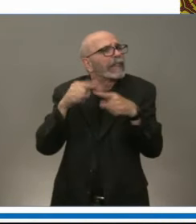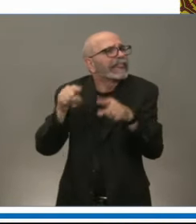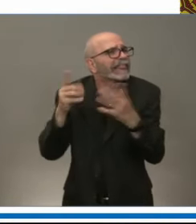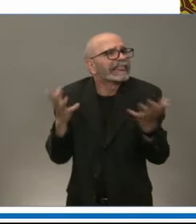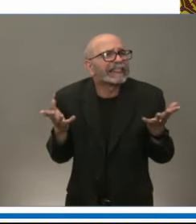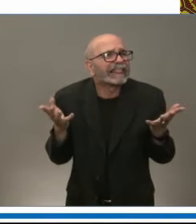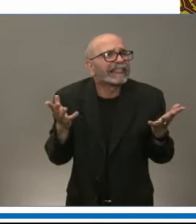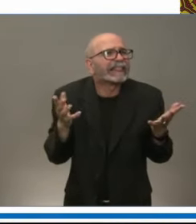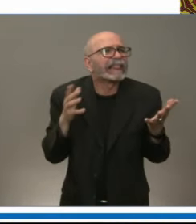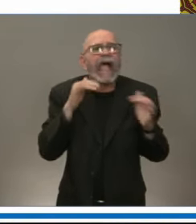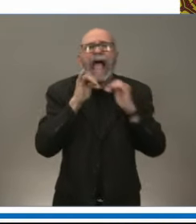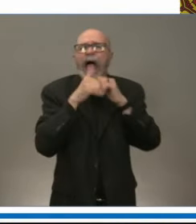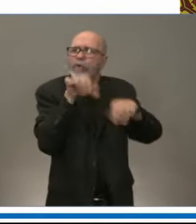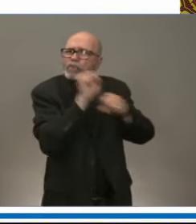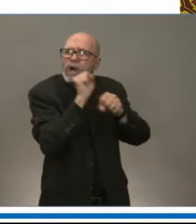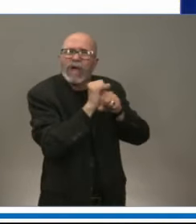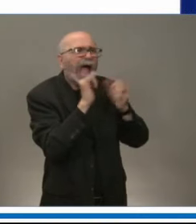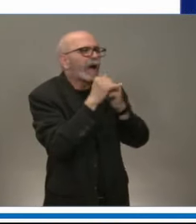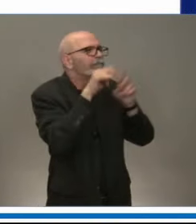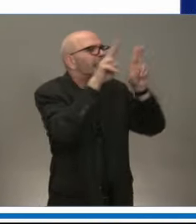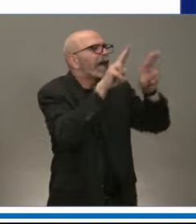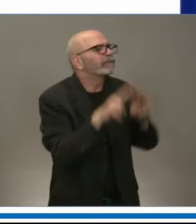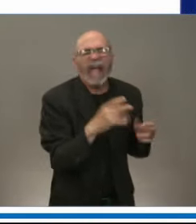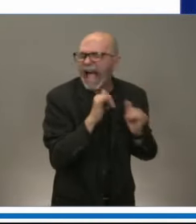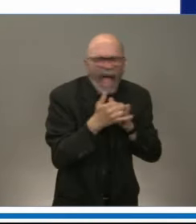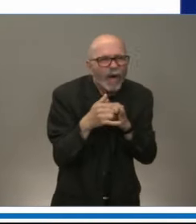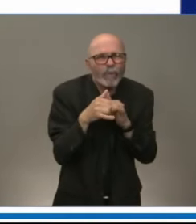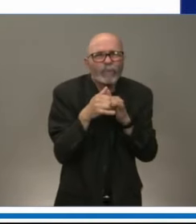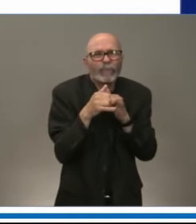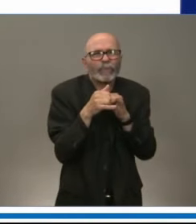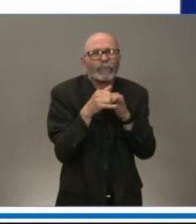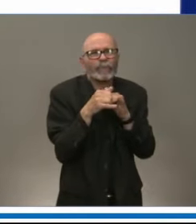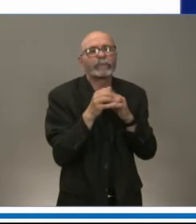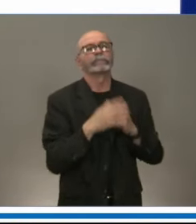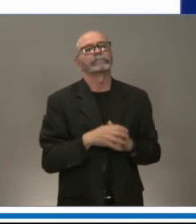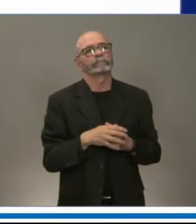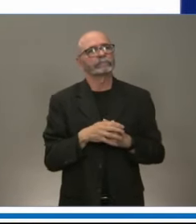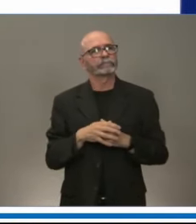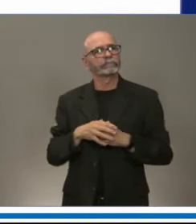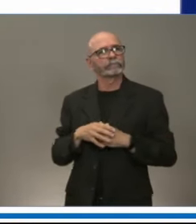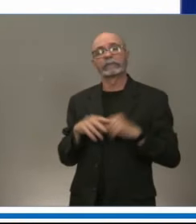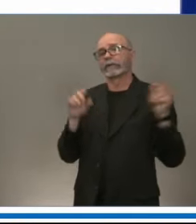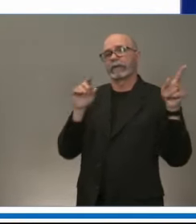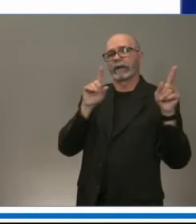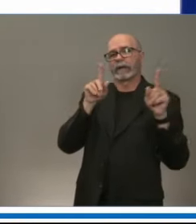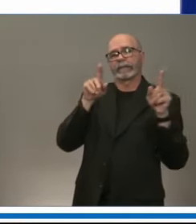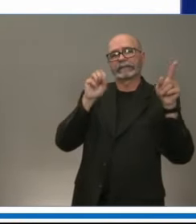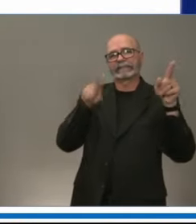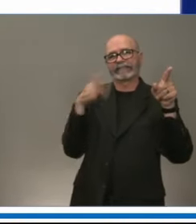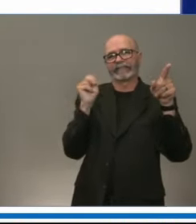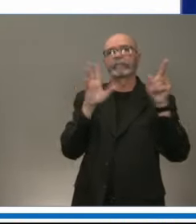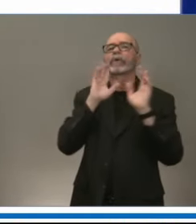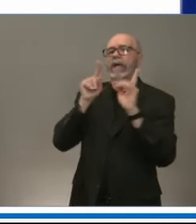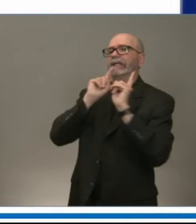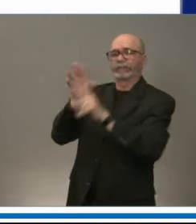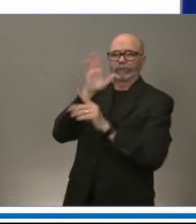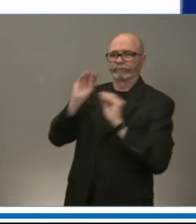managed? Well, the applications will be online the first of the week. They are being processed and